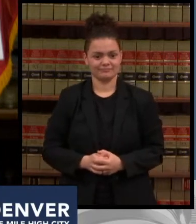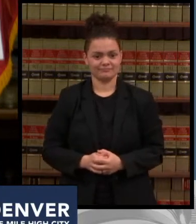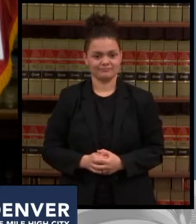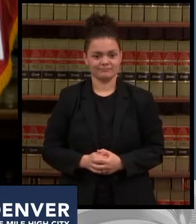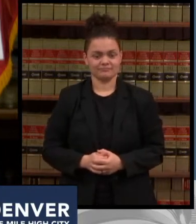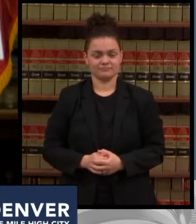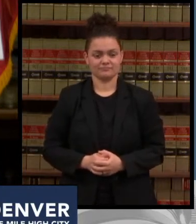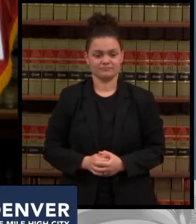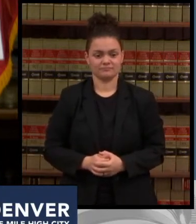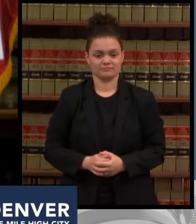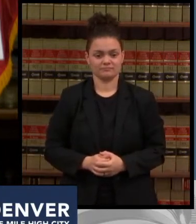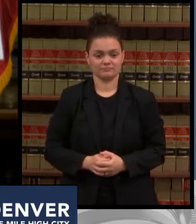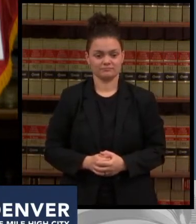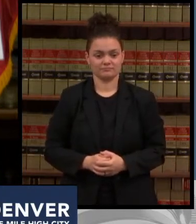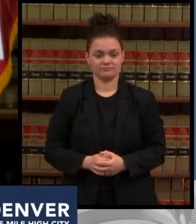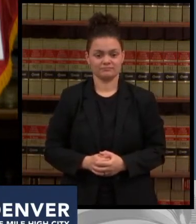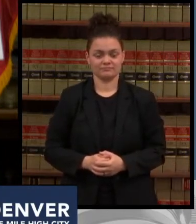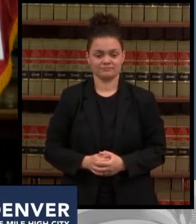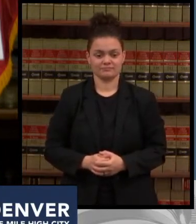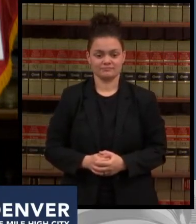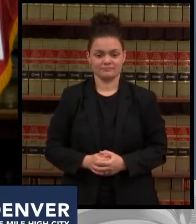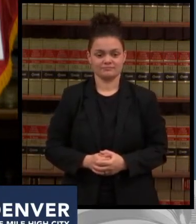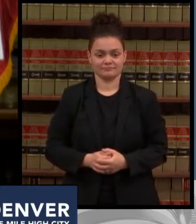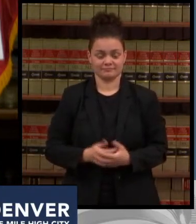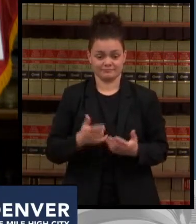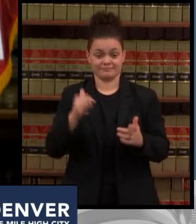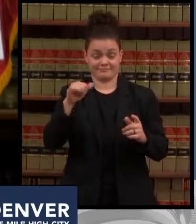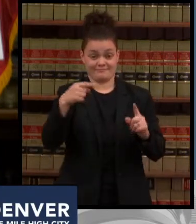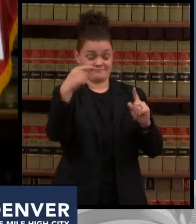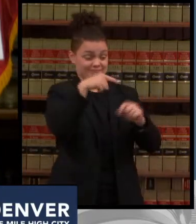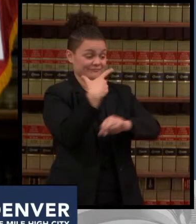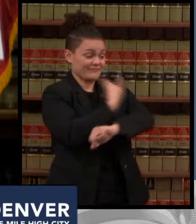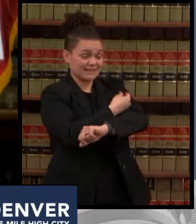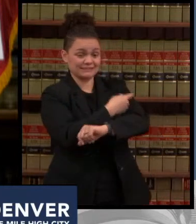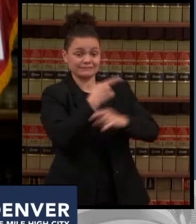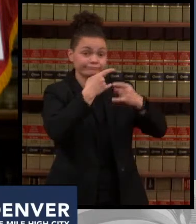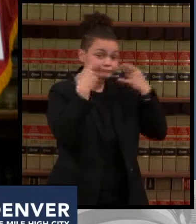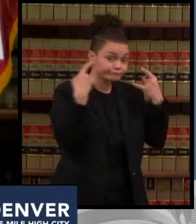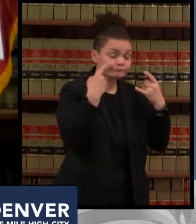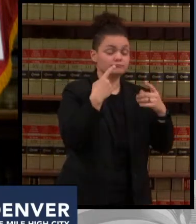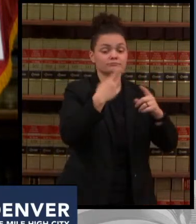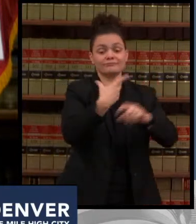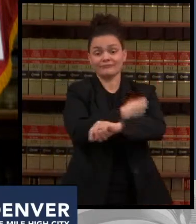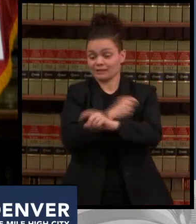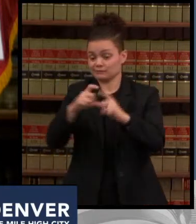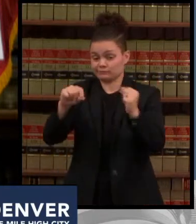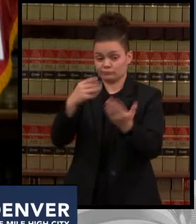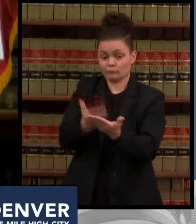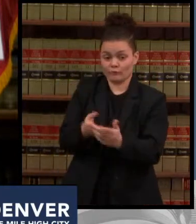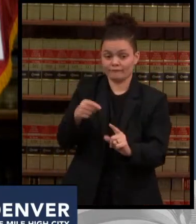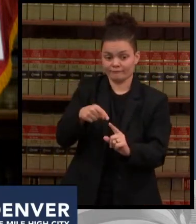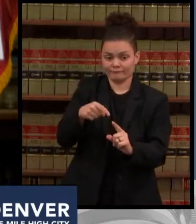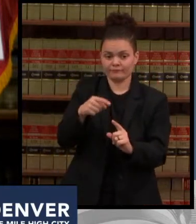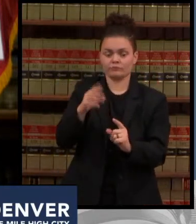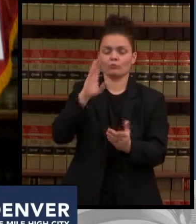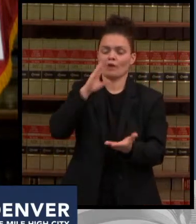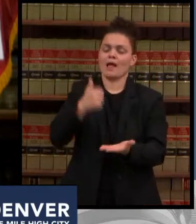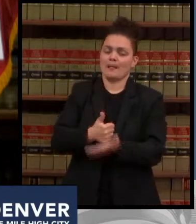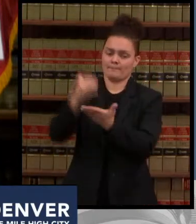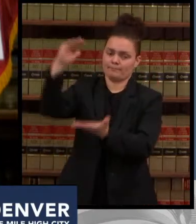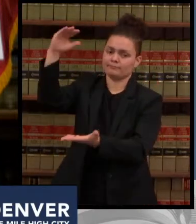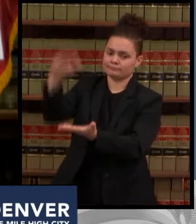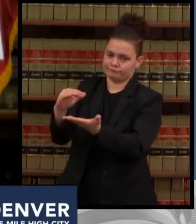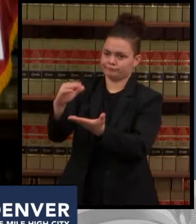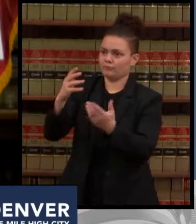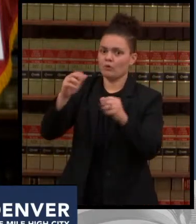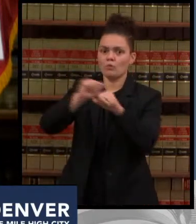the vaccine passport, plus the combination of masking if you are not vaccinated, will reduce transmission, and that should reduce the number of